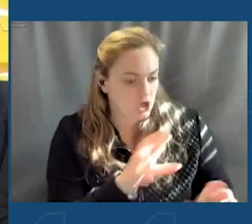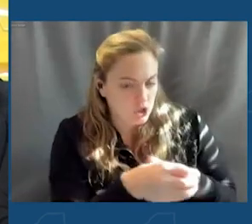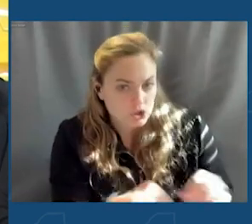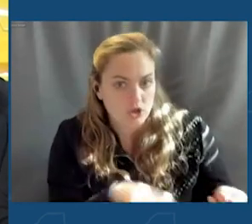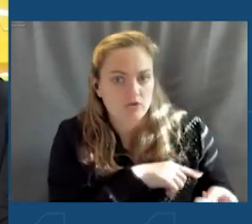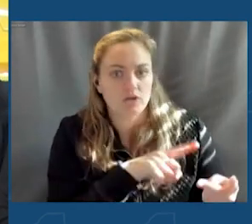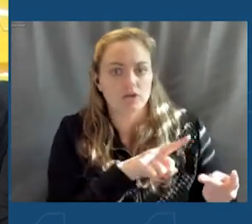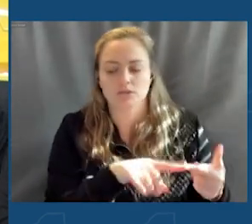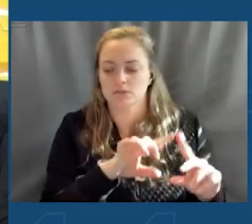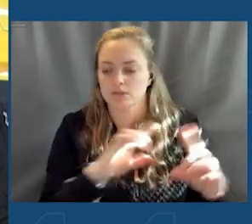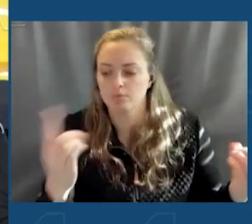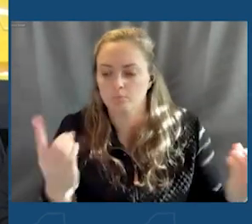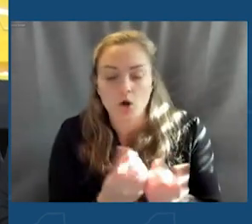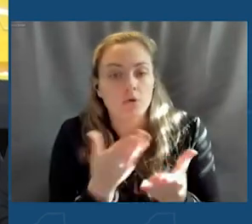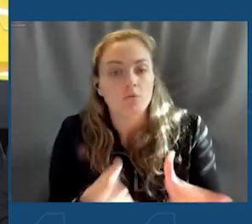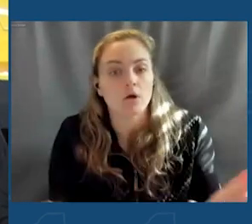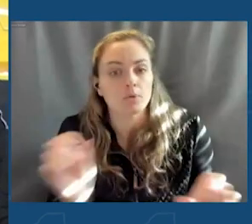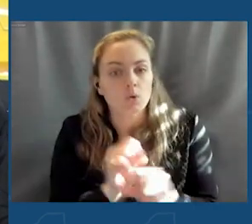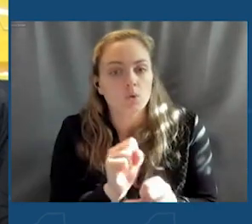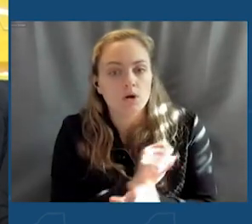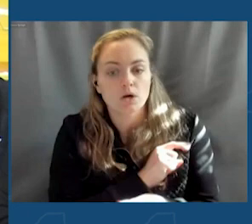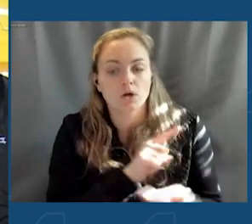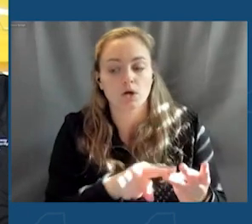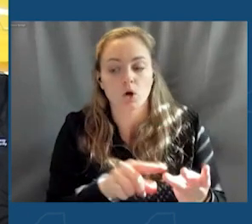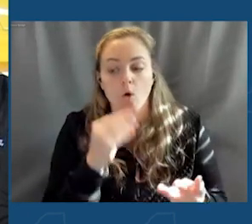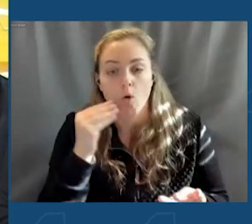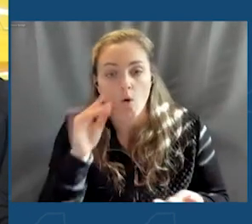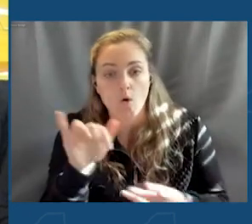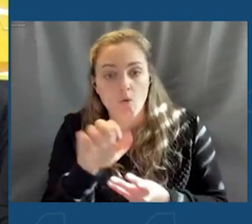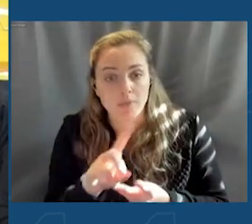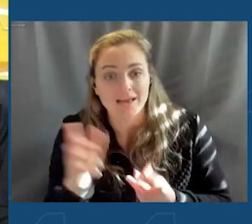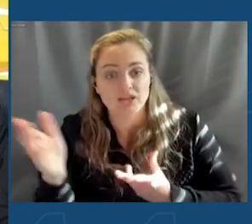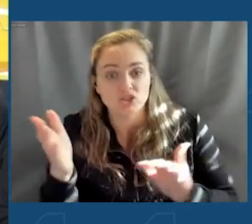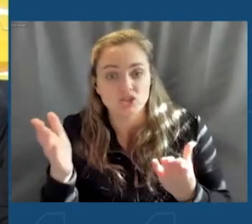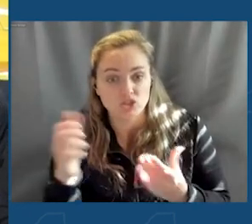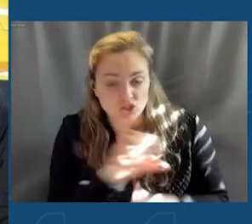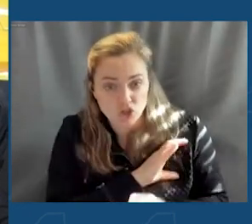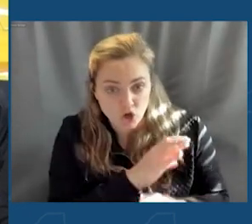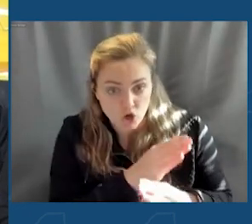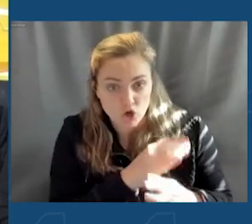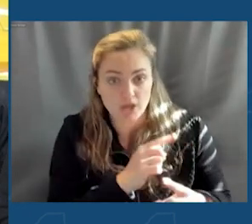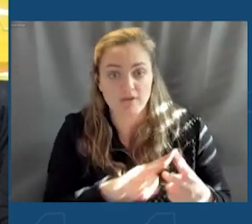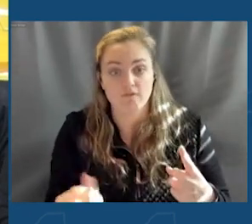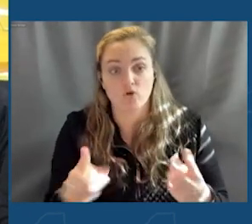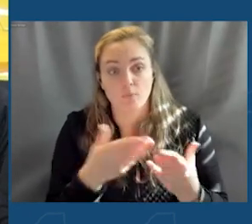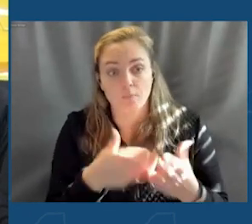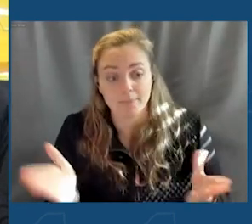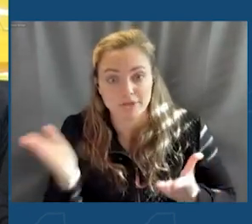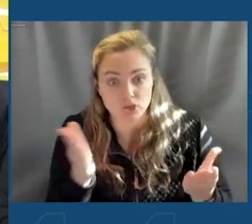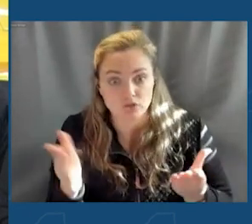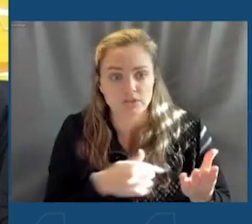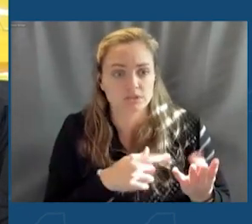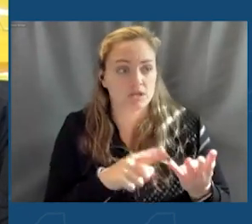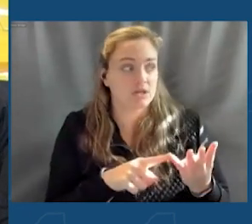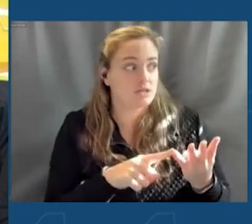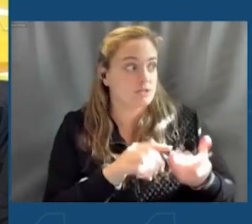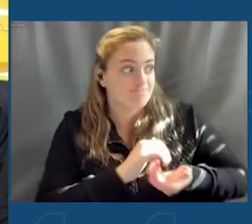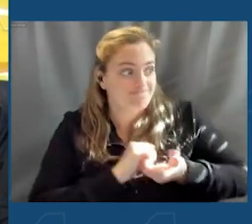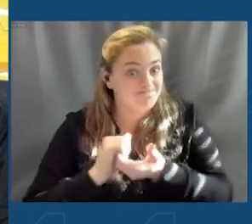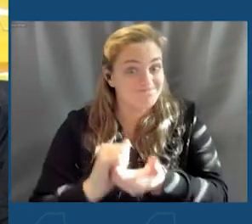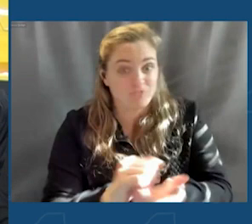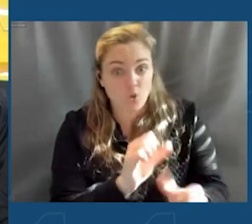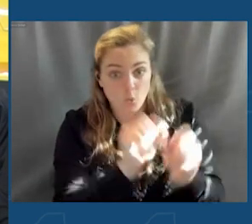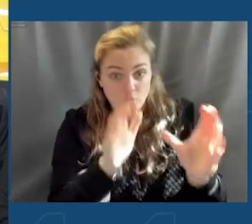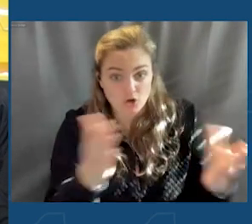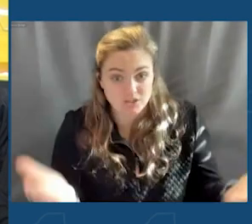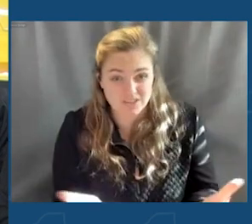Public Works, our Office of Homeland Security and Emergency Services, in conjunction with the partners that we have here, recommend that a driving ban be